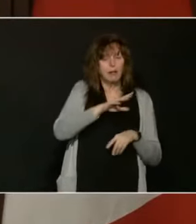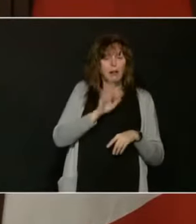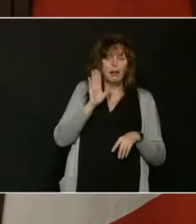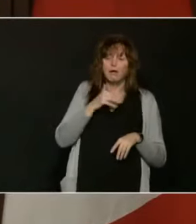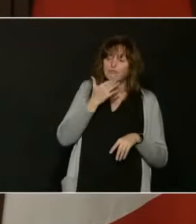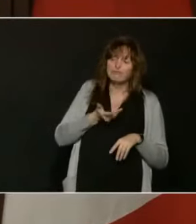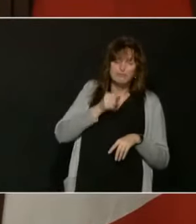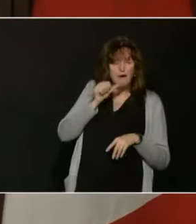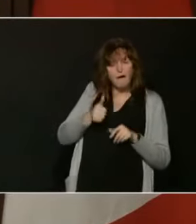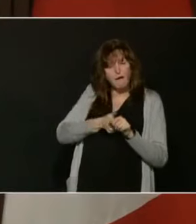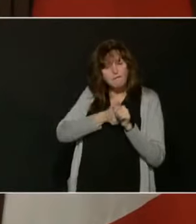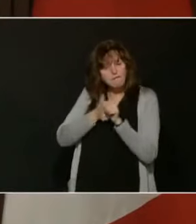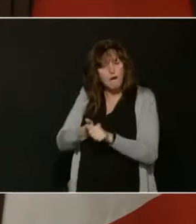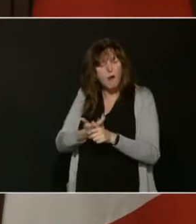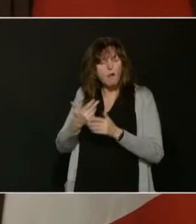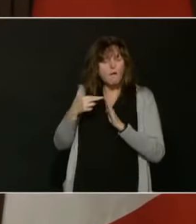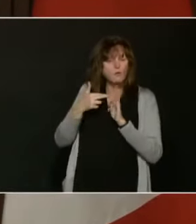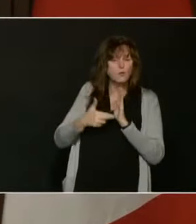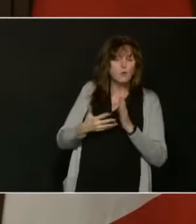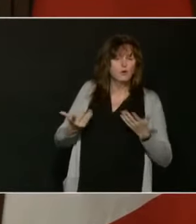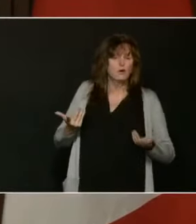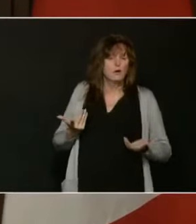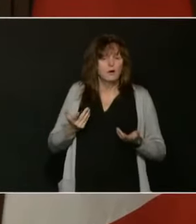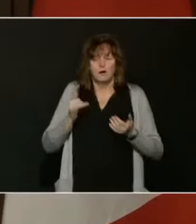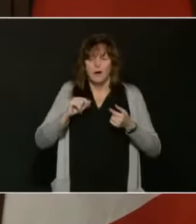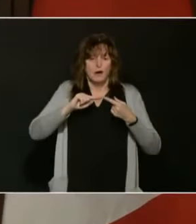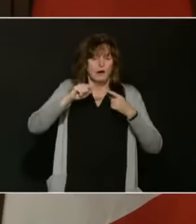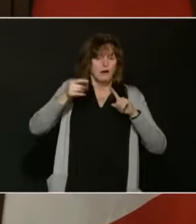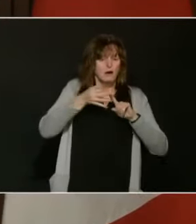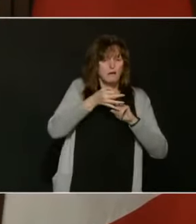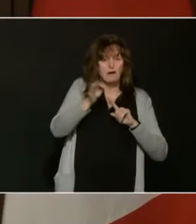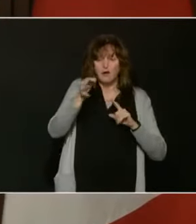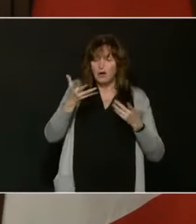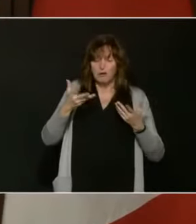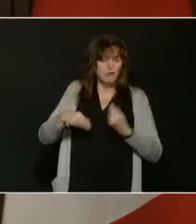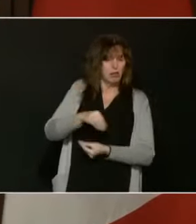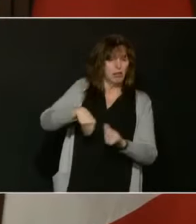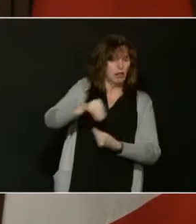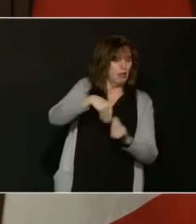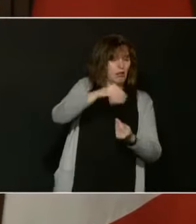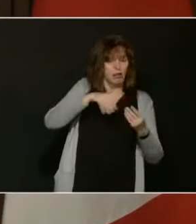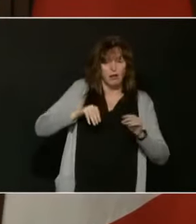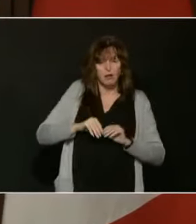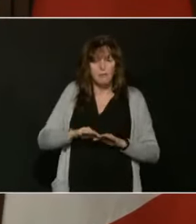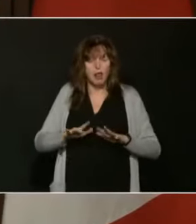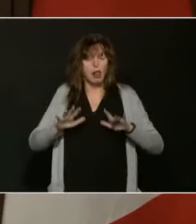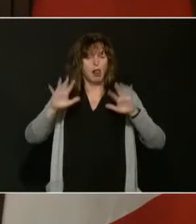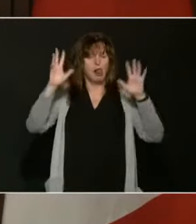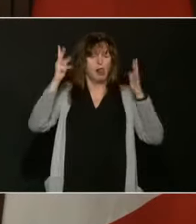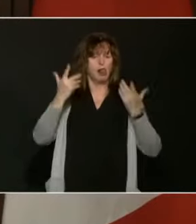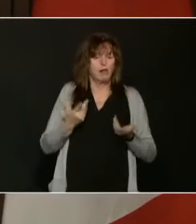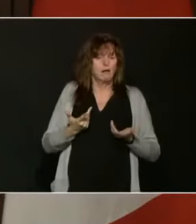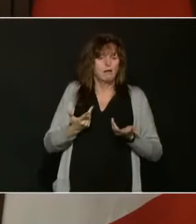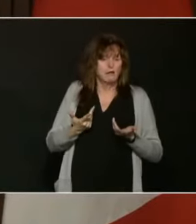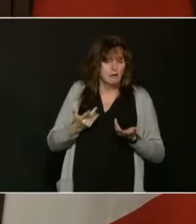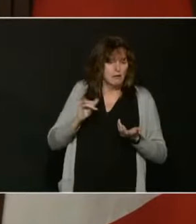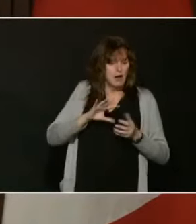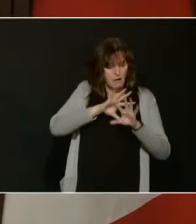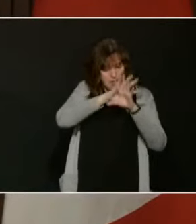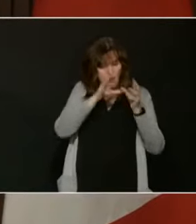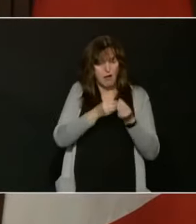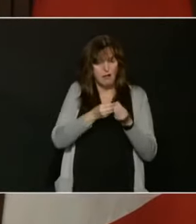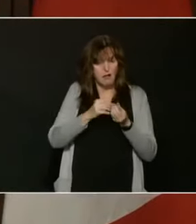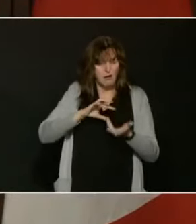province, and substantial, at the end of the day, substantial both liberalization, or it could be